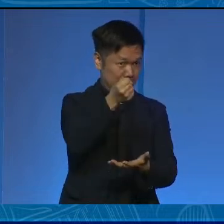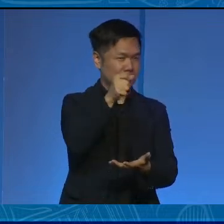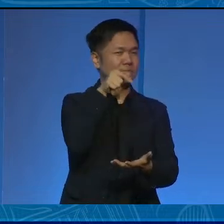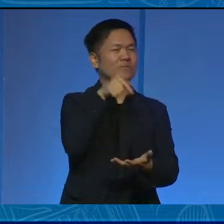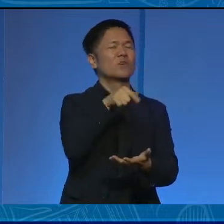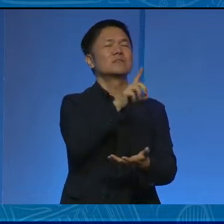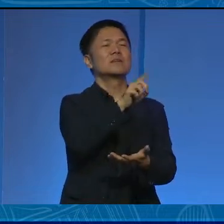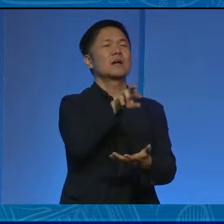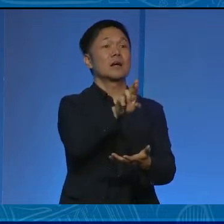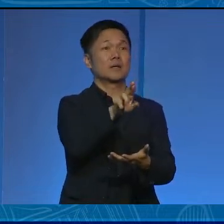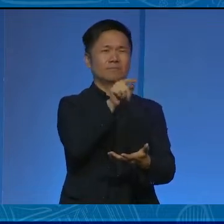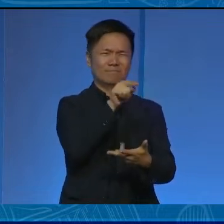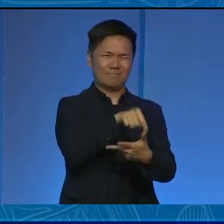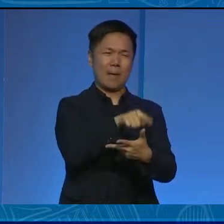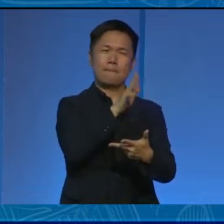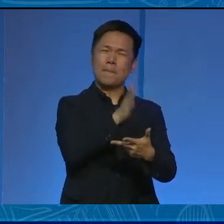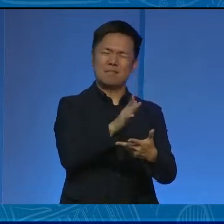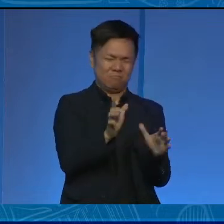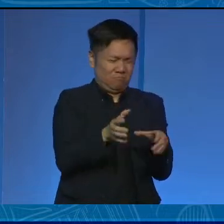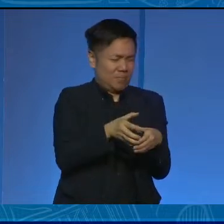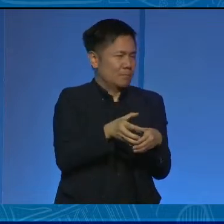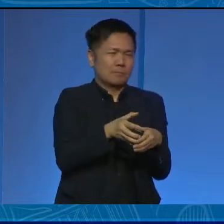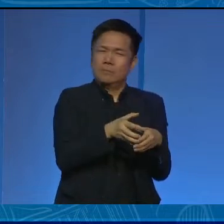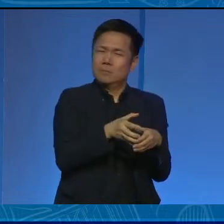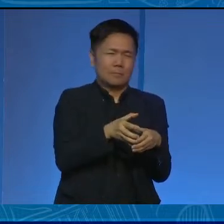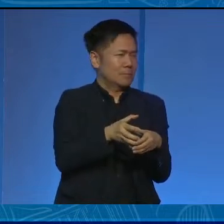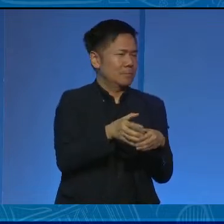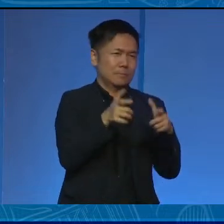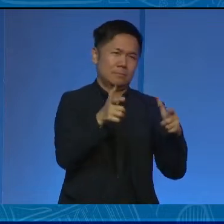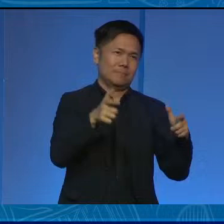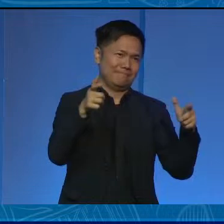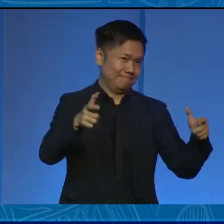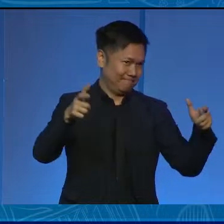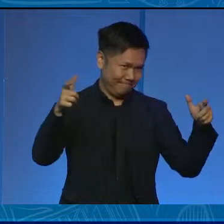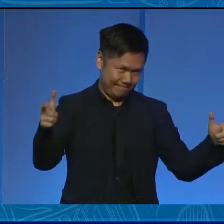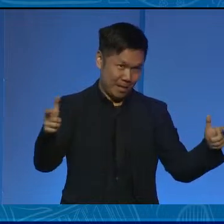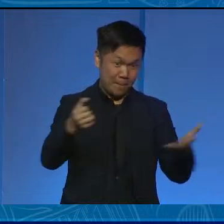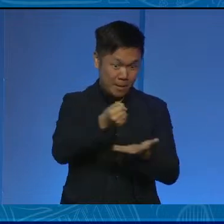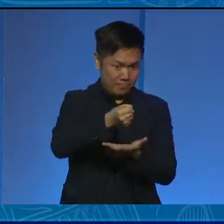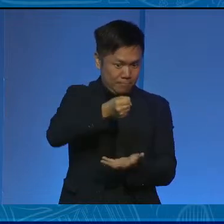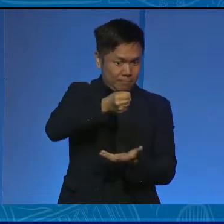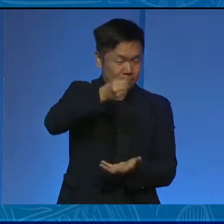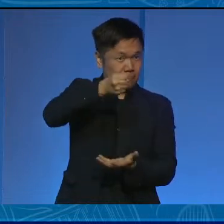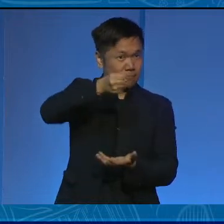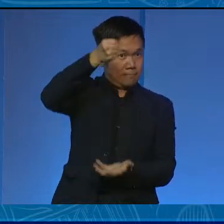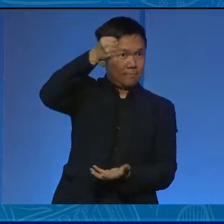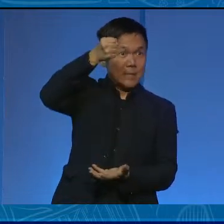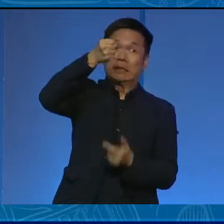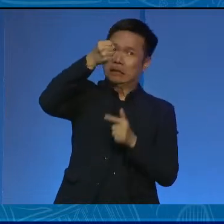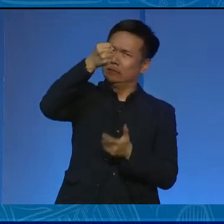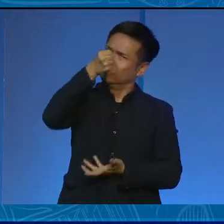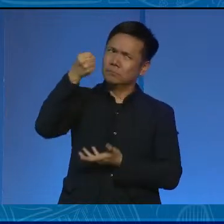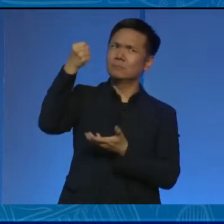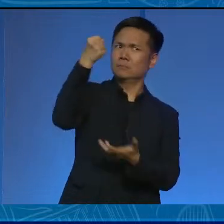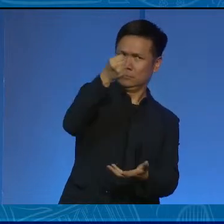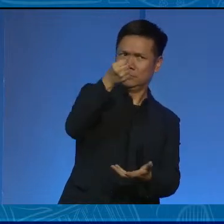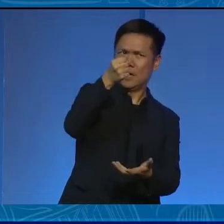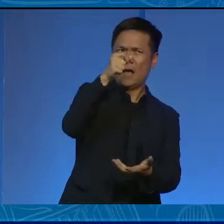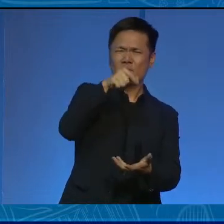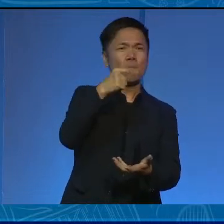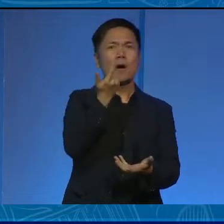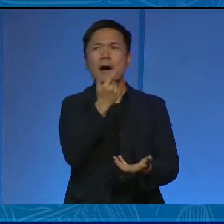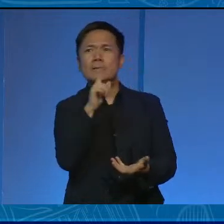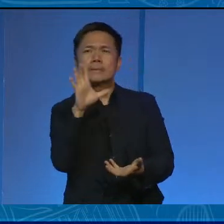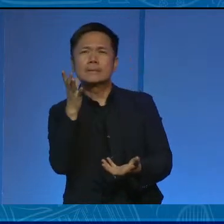to considerably expand. Whereas contingency financing remains important and pooled funds